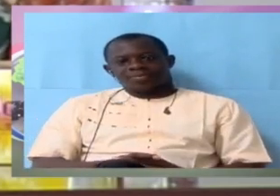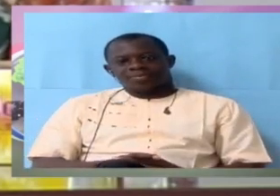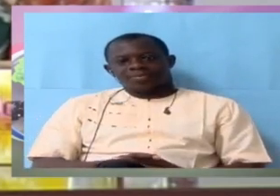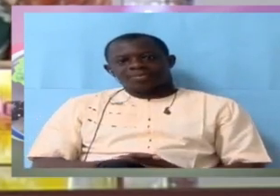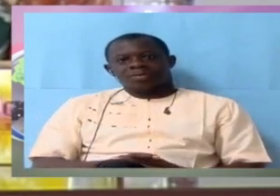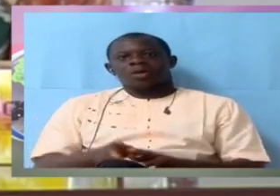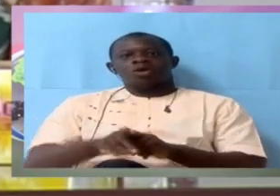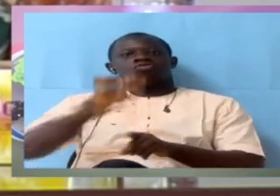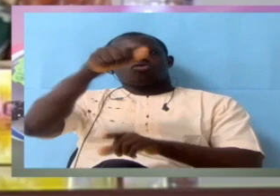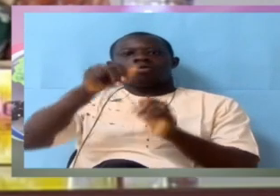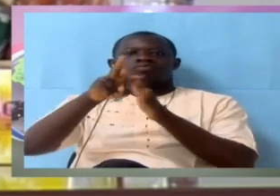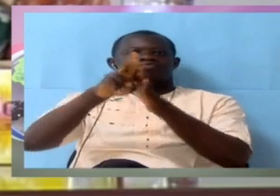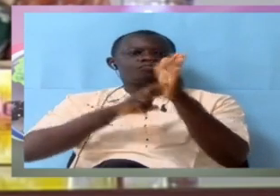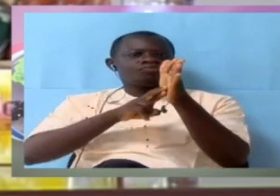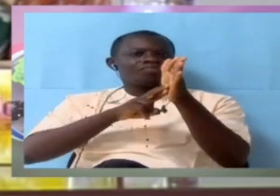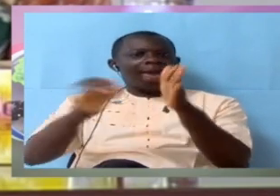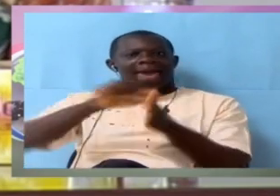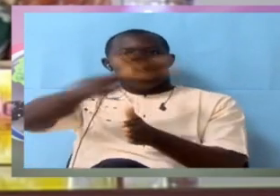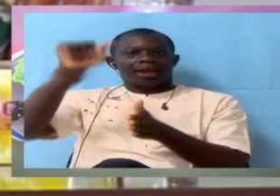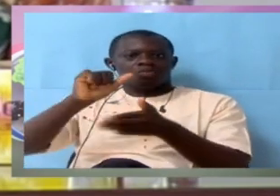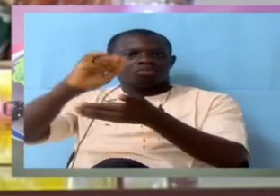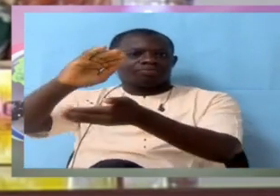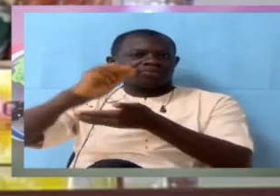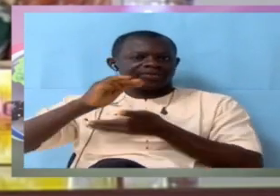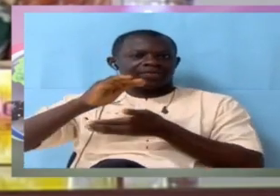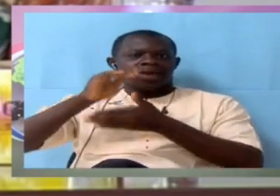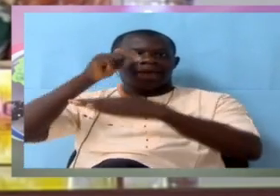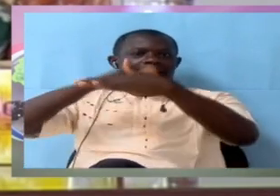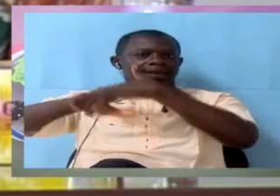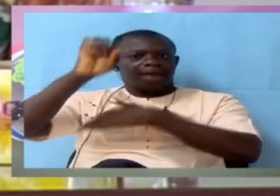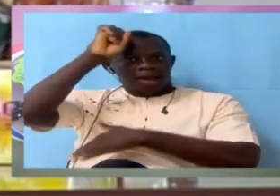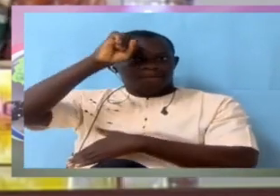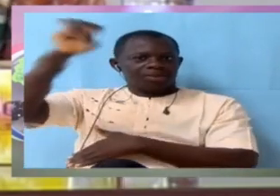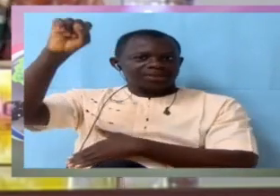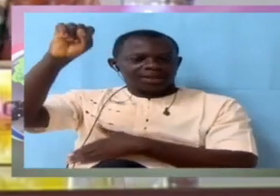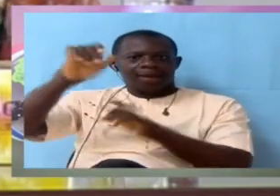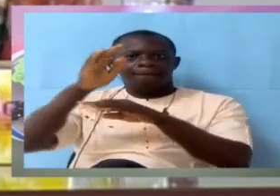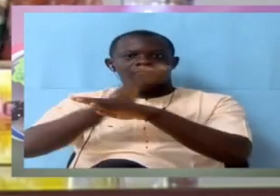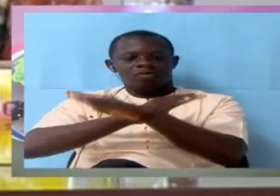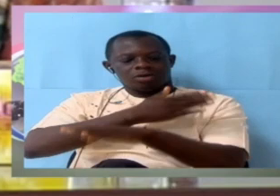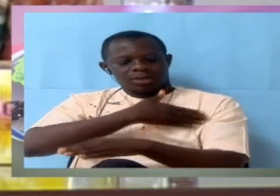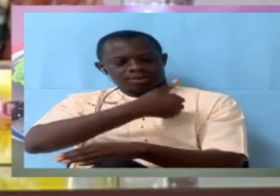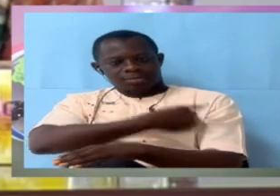Your registration and admission into the Presidential Alternative Treatment Program.